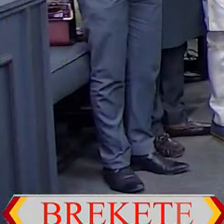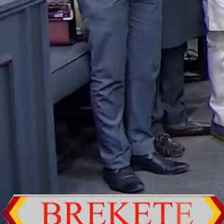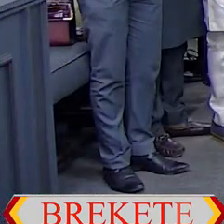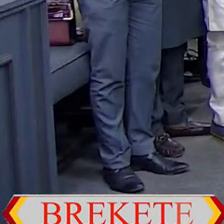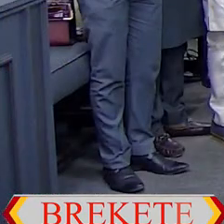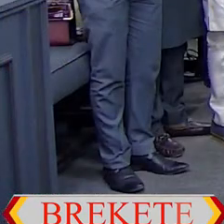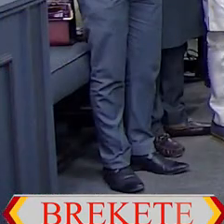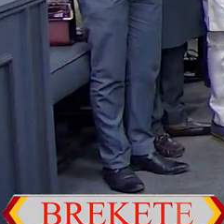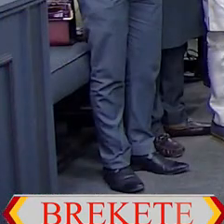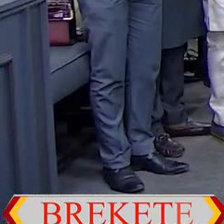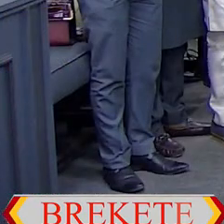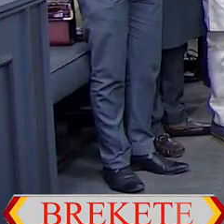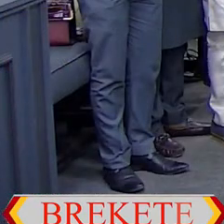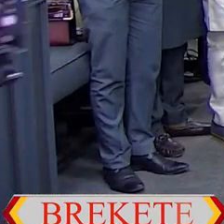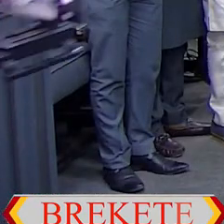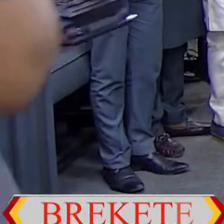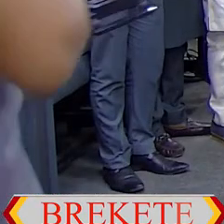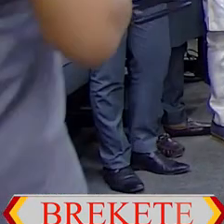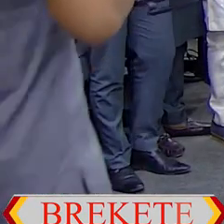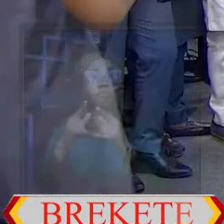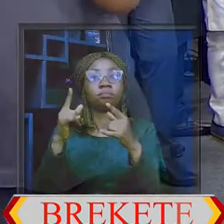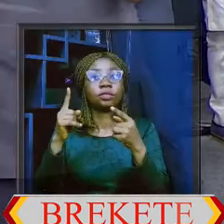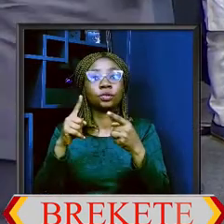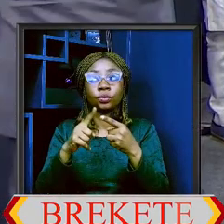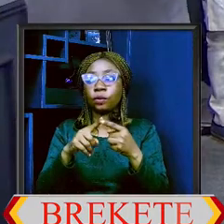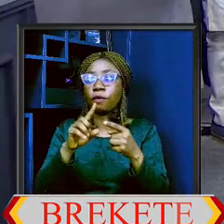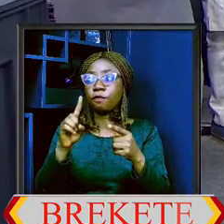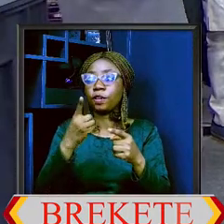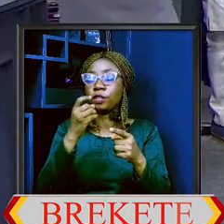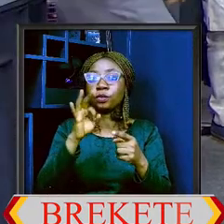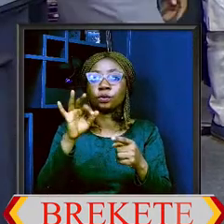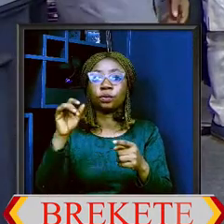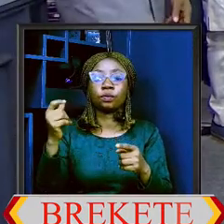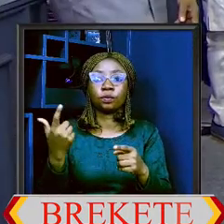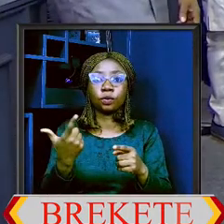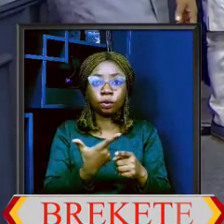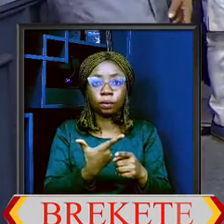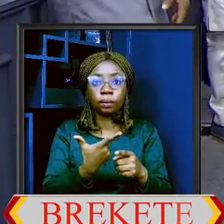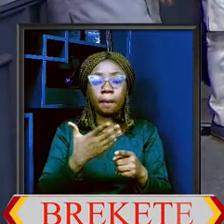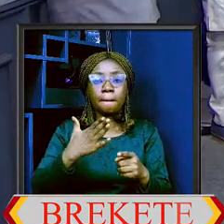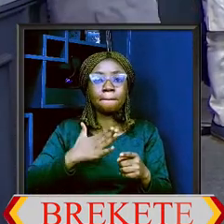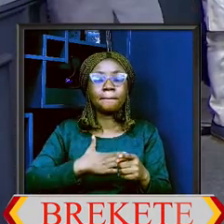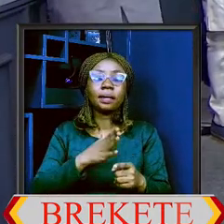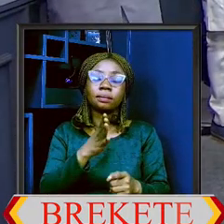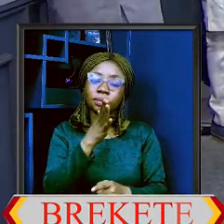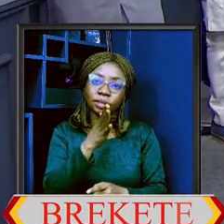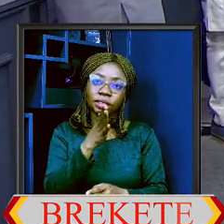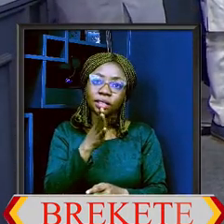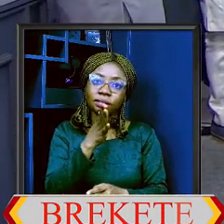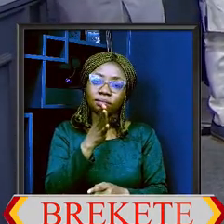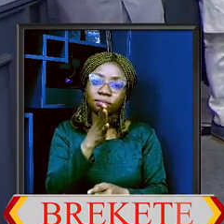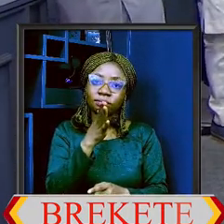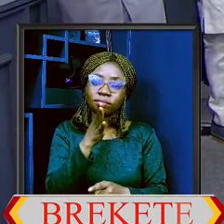this award to first of all my